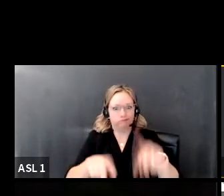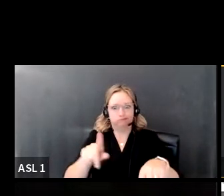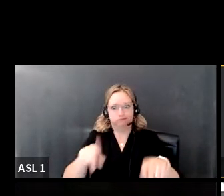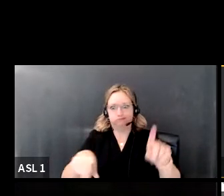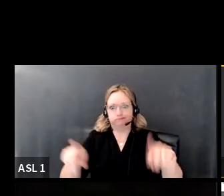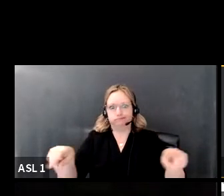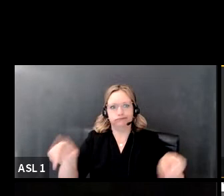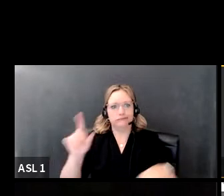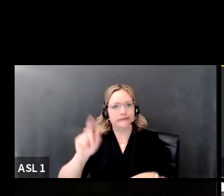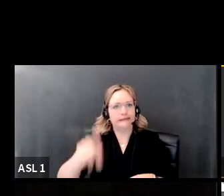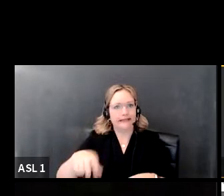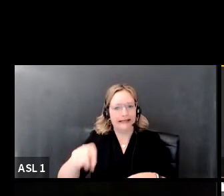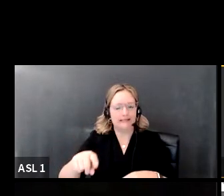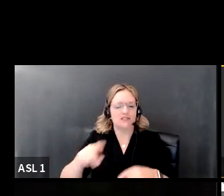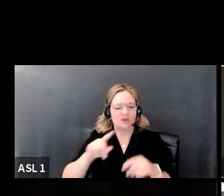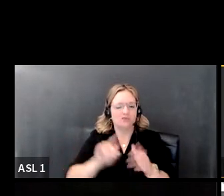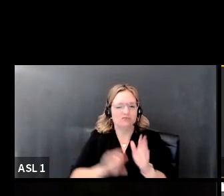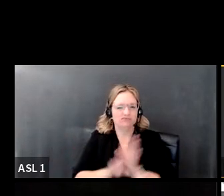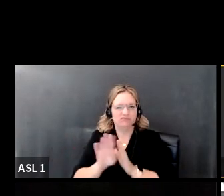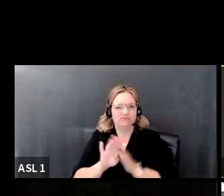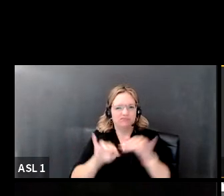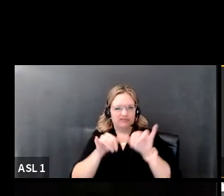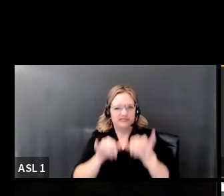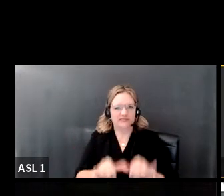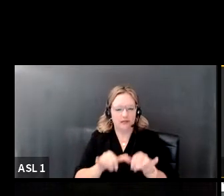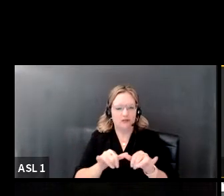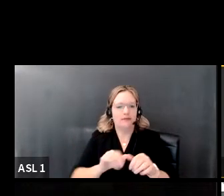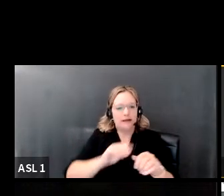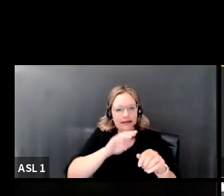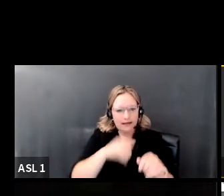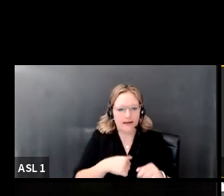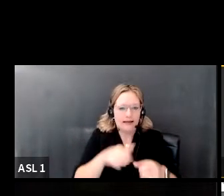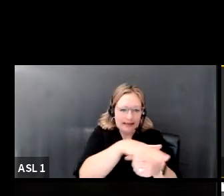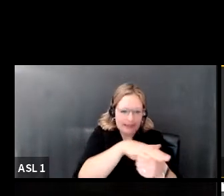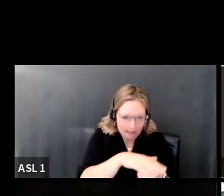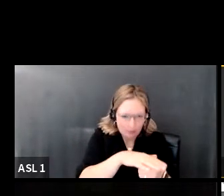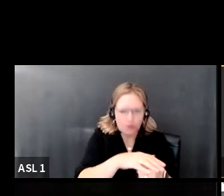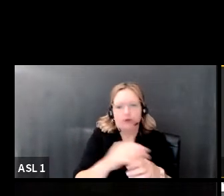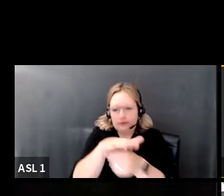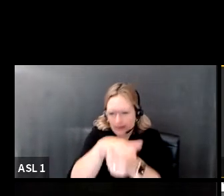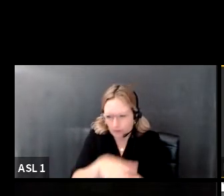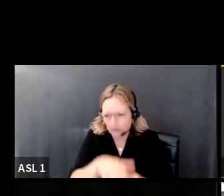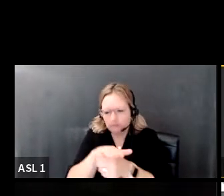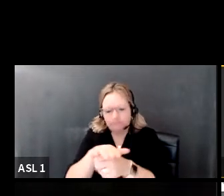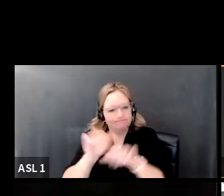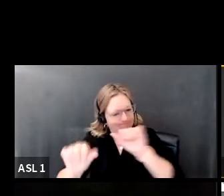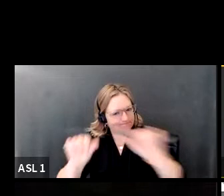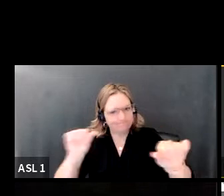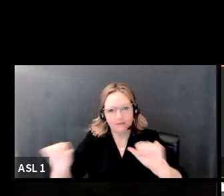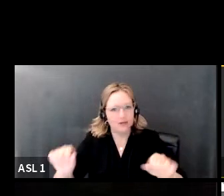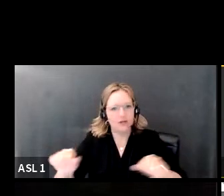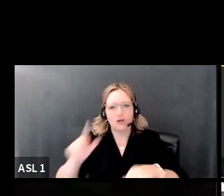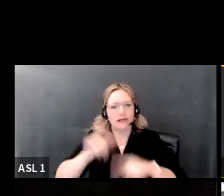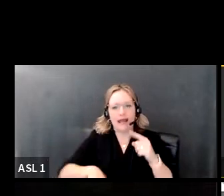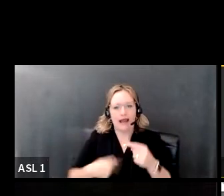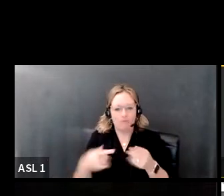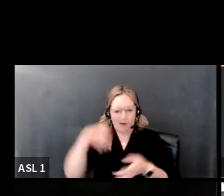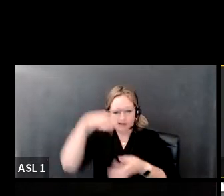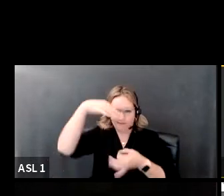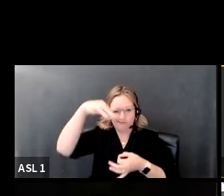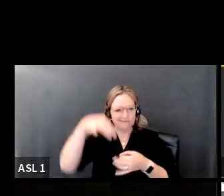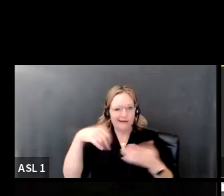we have to establish those metrics on a neighborhood by neighborhood basis working with it potentially the res certainly the residents the